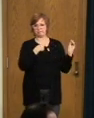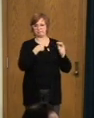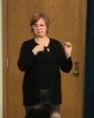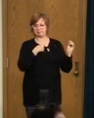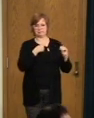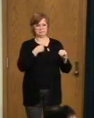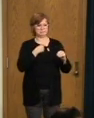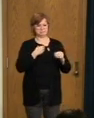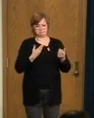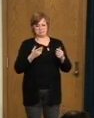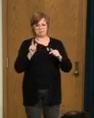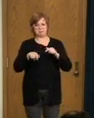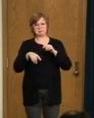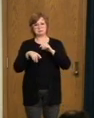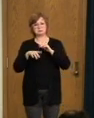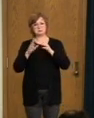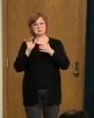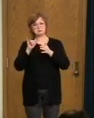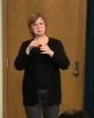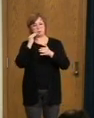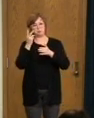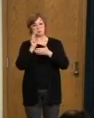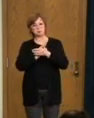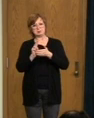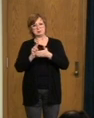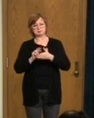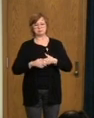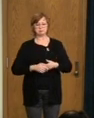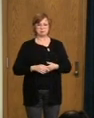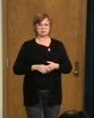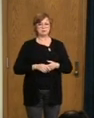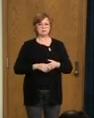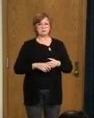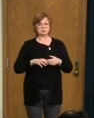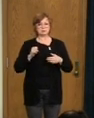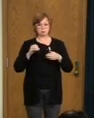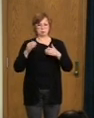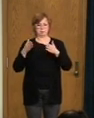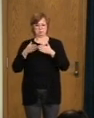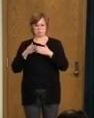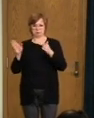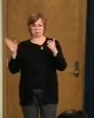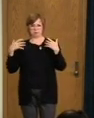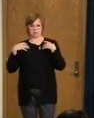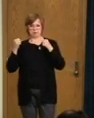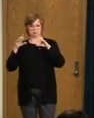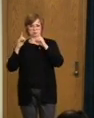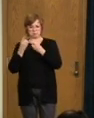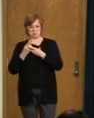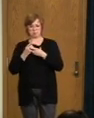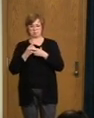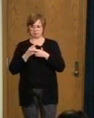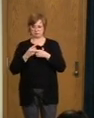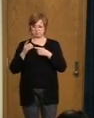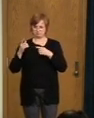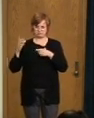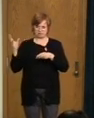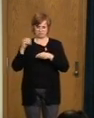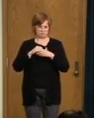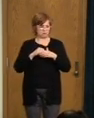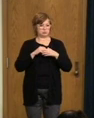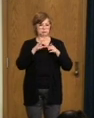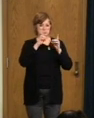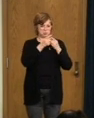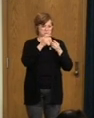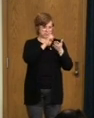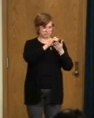with public health, through the Ministry of Education, they have been in close contact throughout this as to what